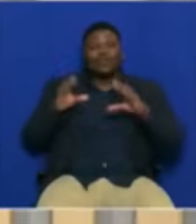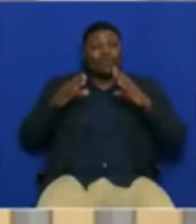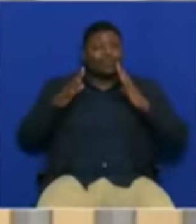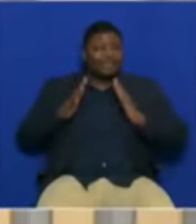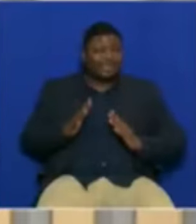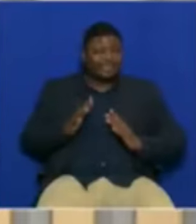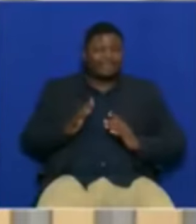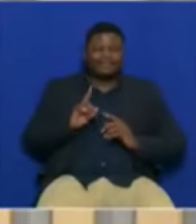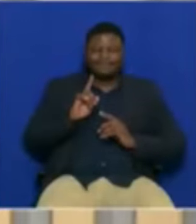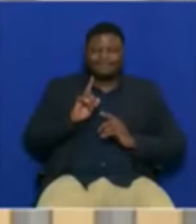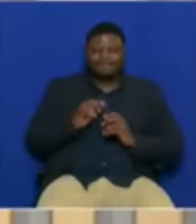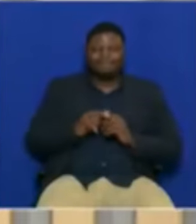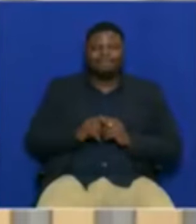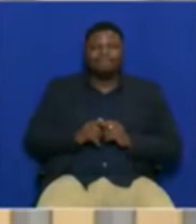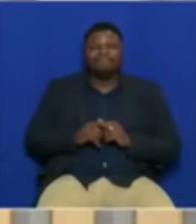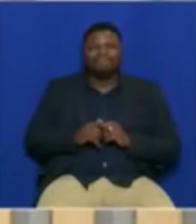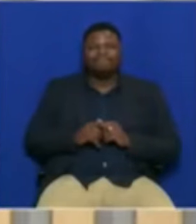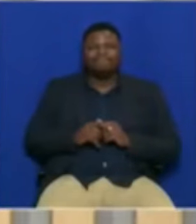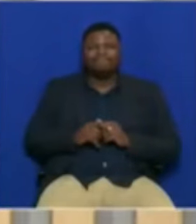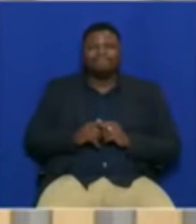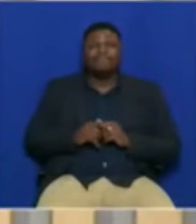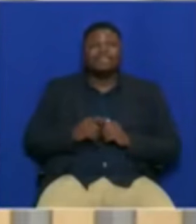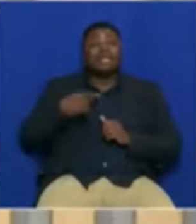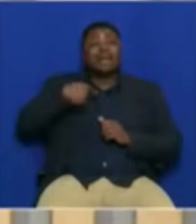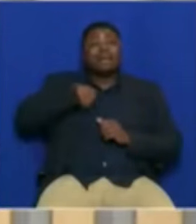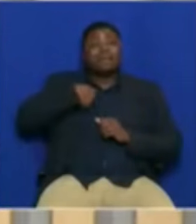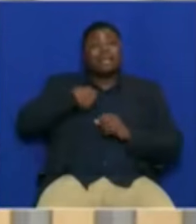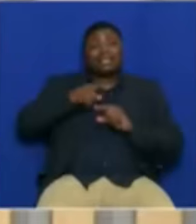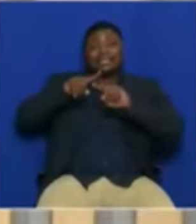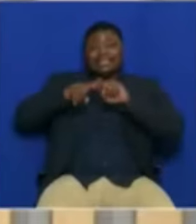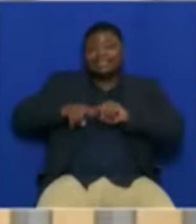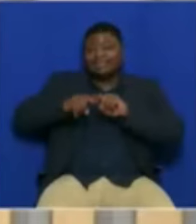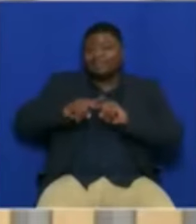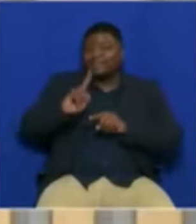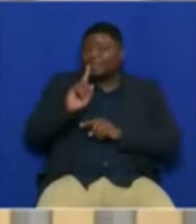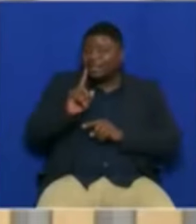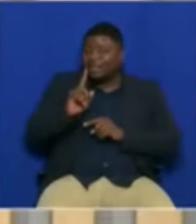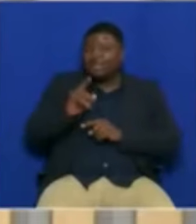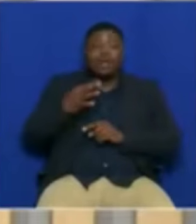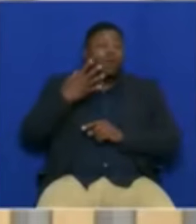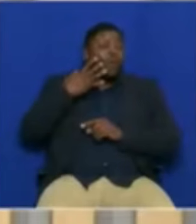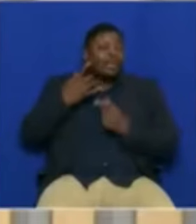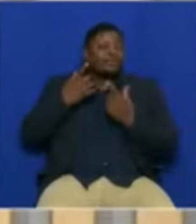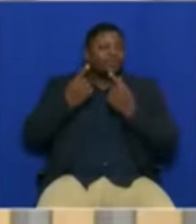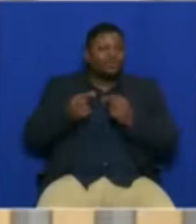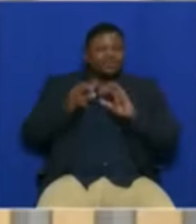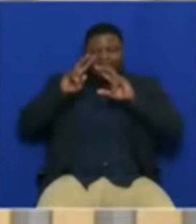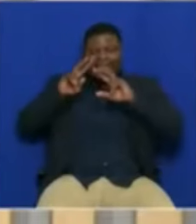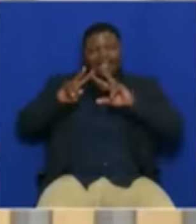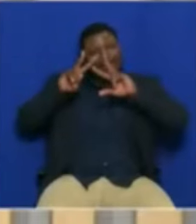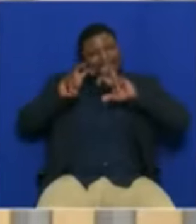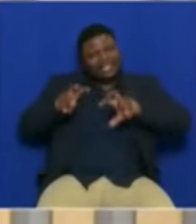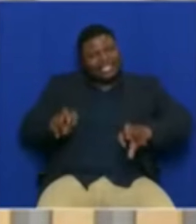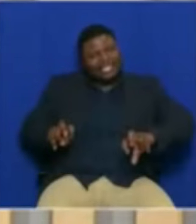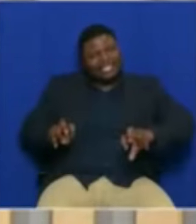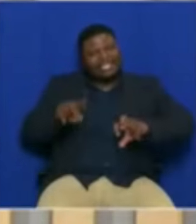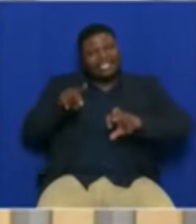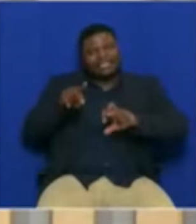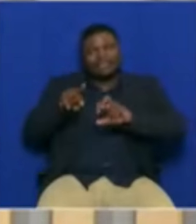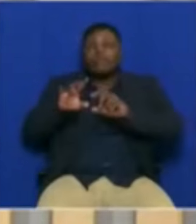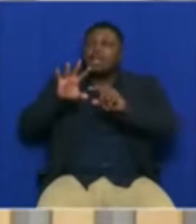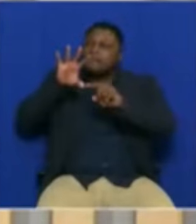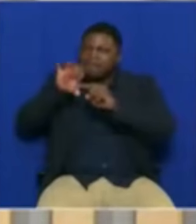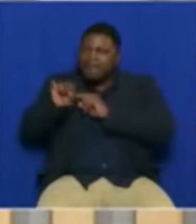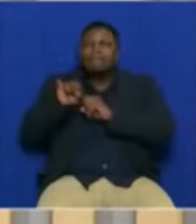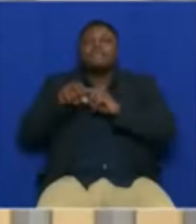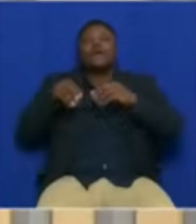lay on it is that during the investigations, we found corruption with regards to the